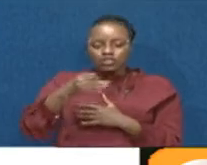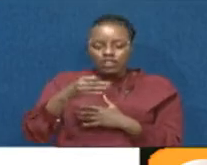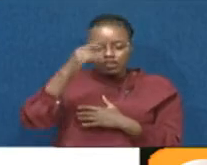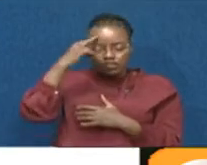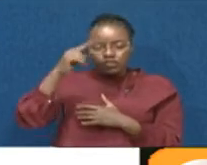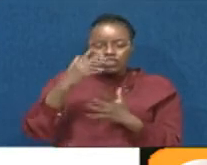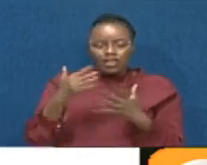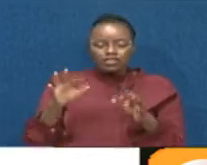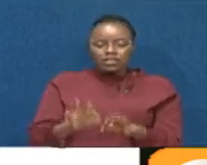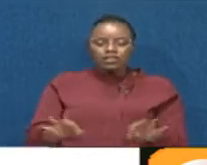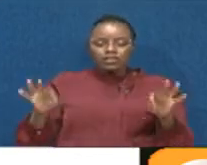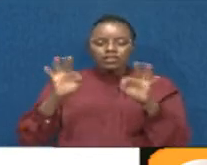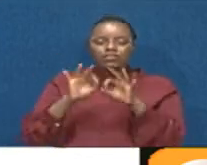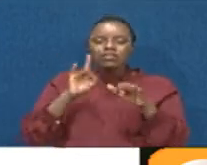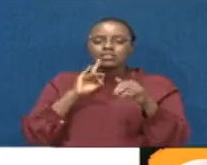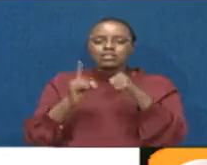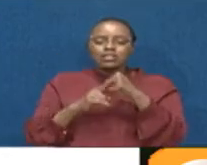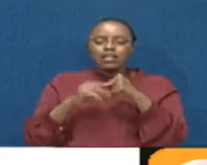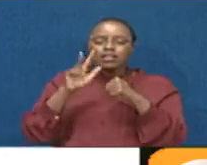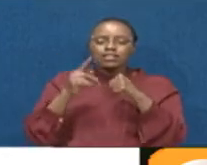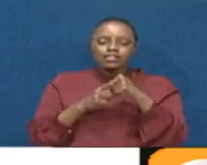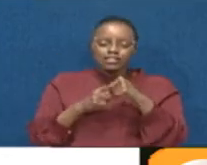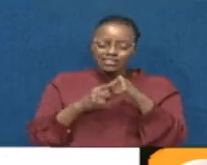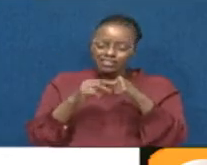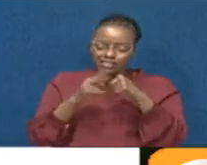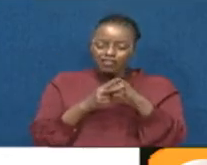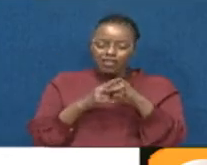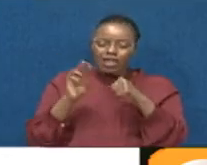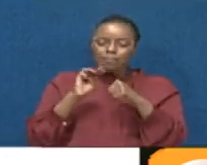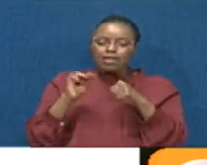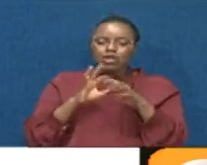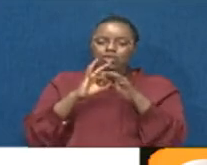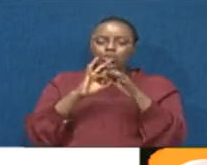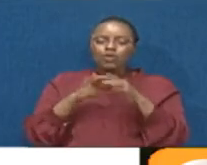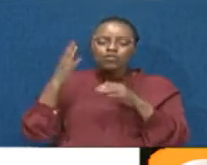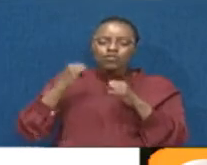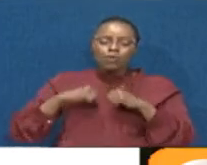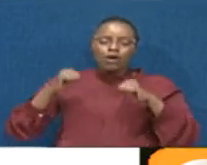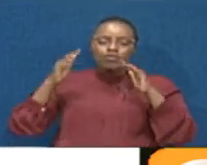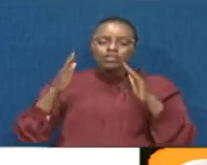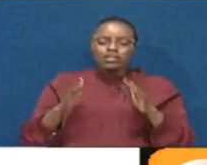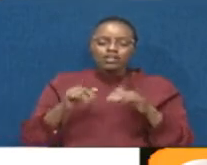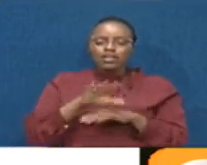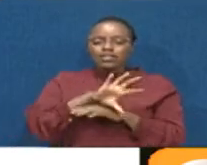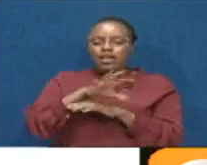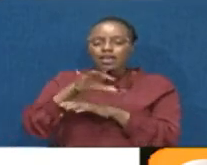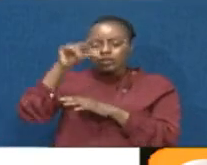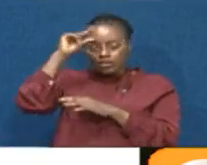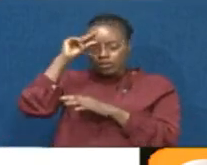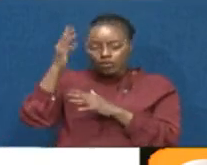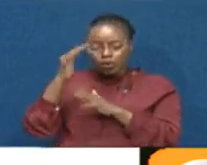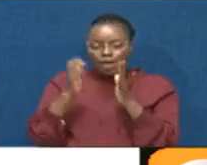of assets worth over 637 million belonging to a former official in the county government